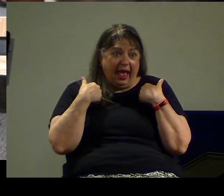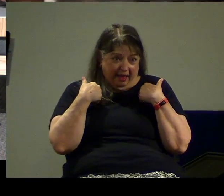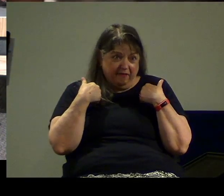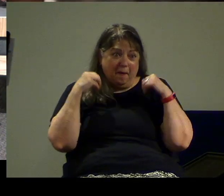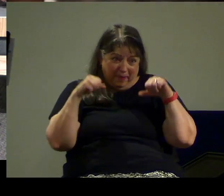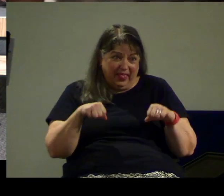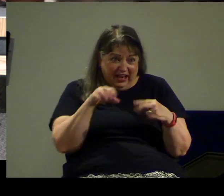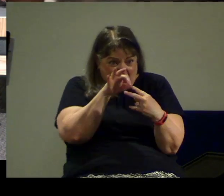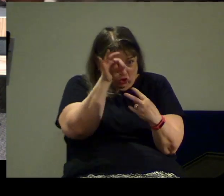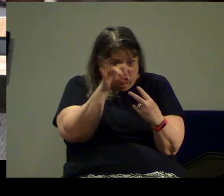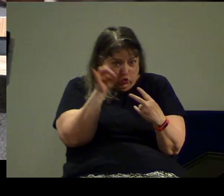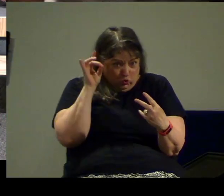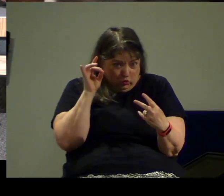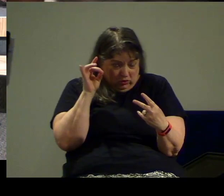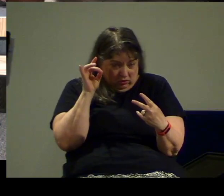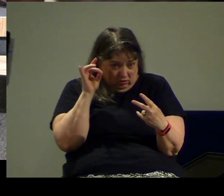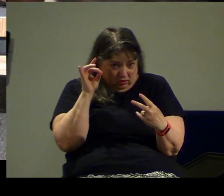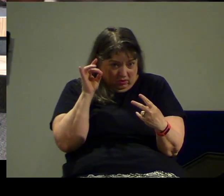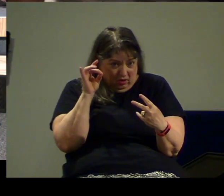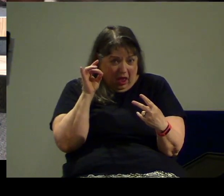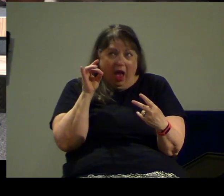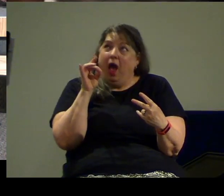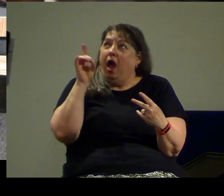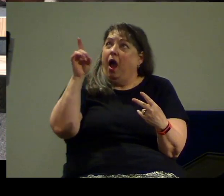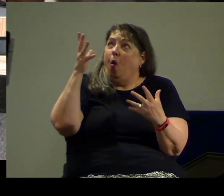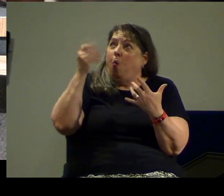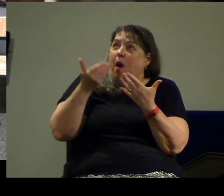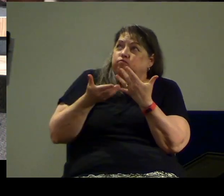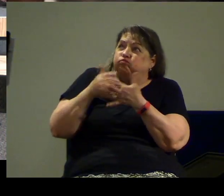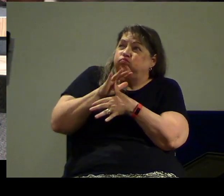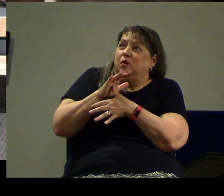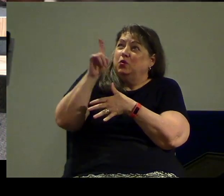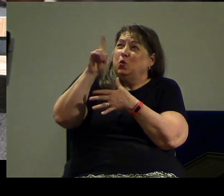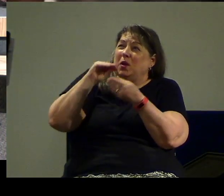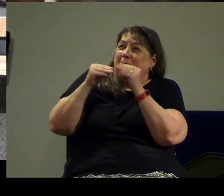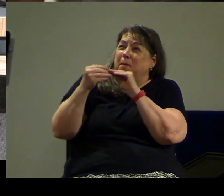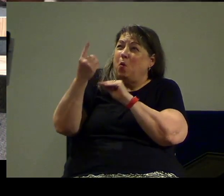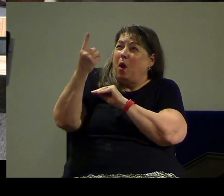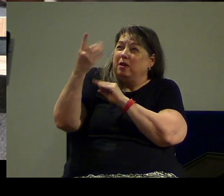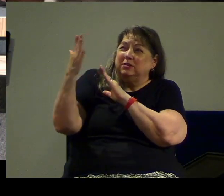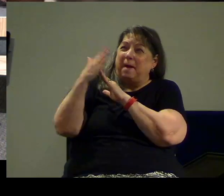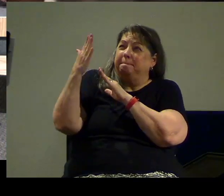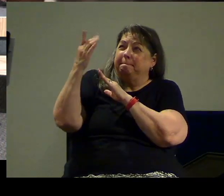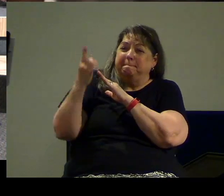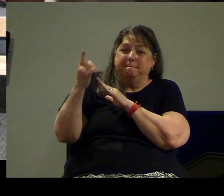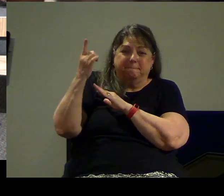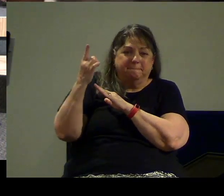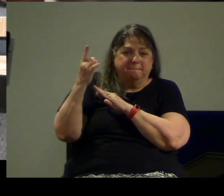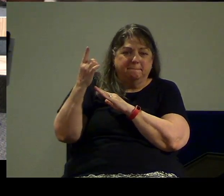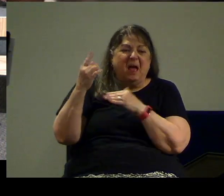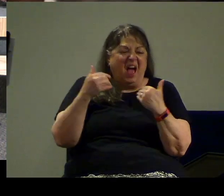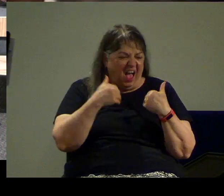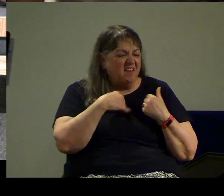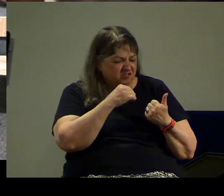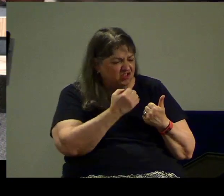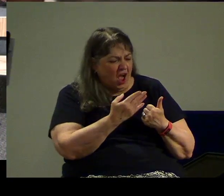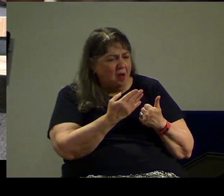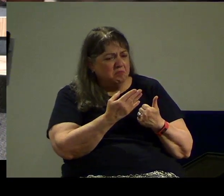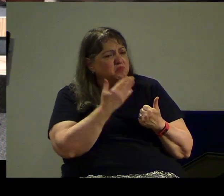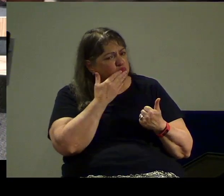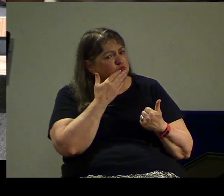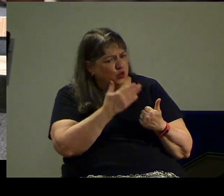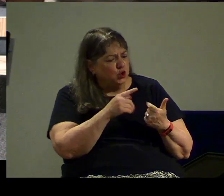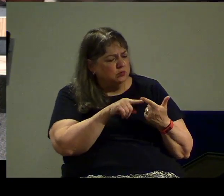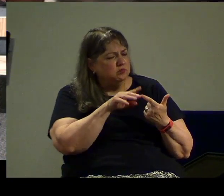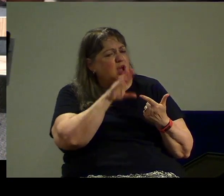our lives, that we want to know him and seek him above all else. We have jobs. We have to go to work. It's good to learn.